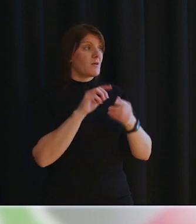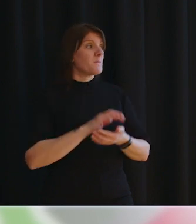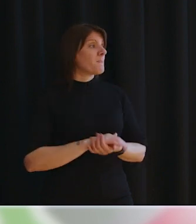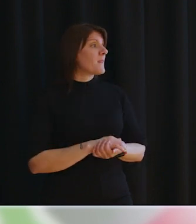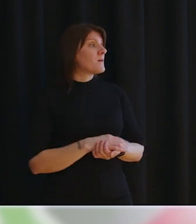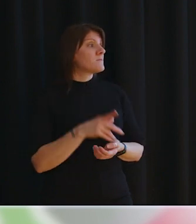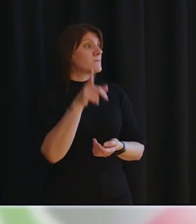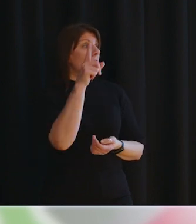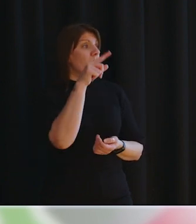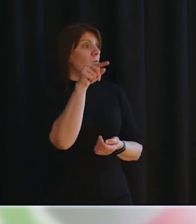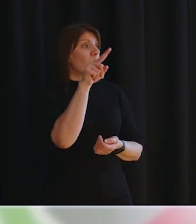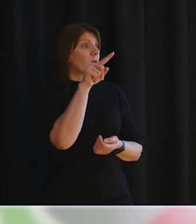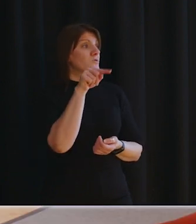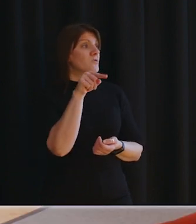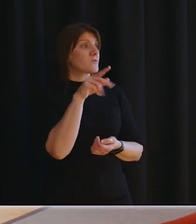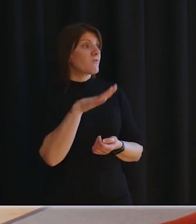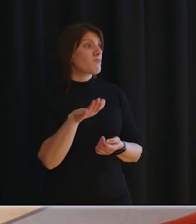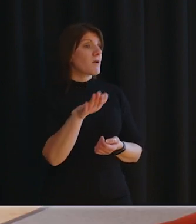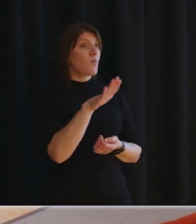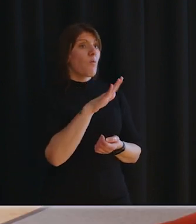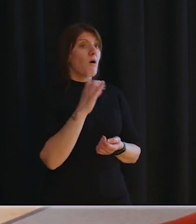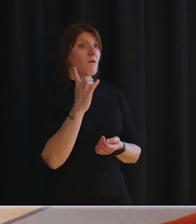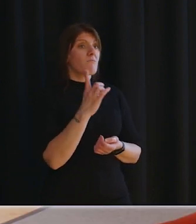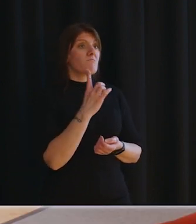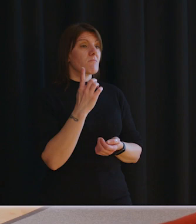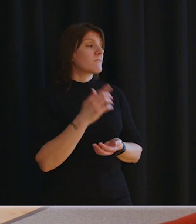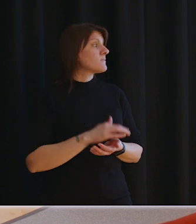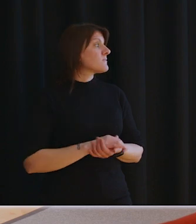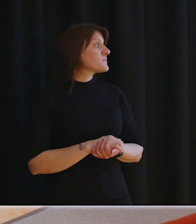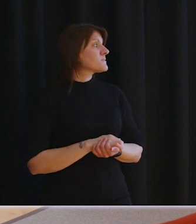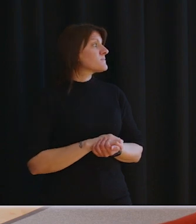Are there any questions from anyone?